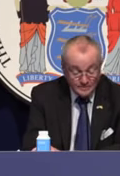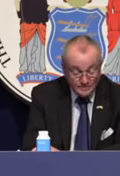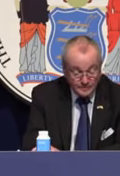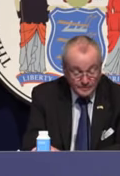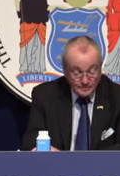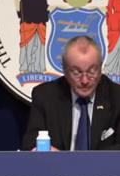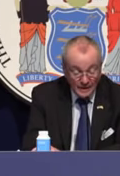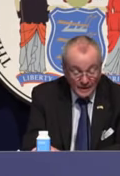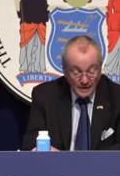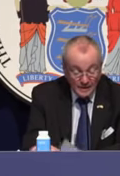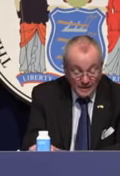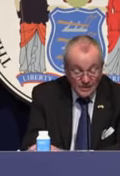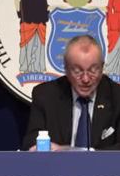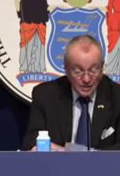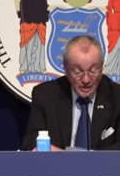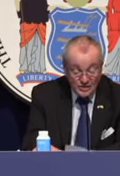fight.